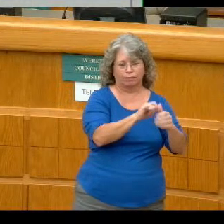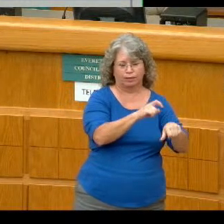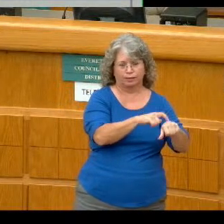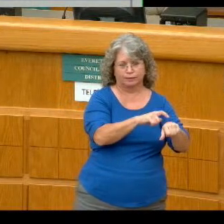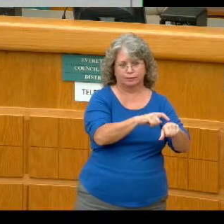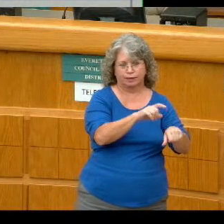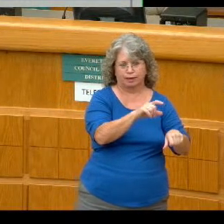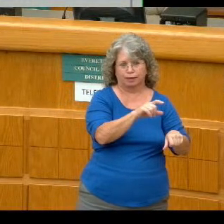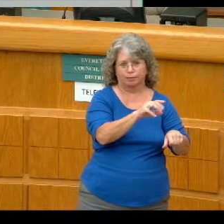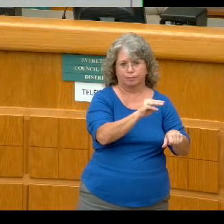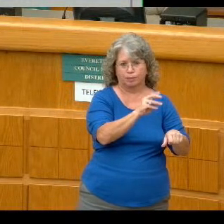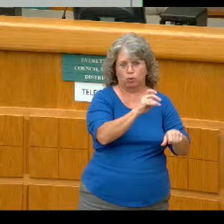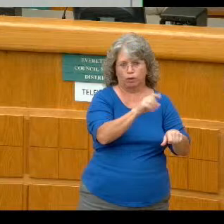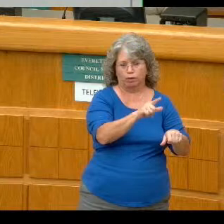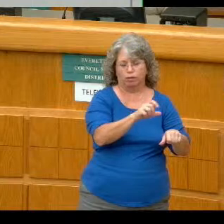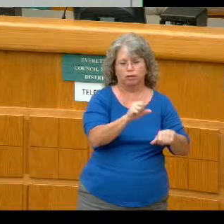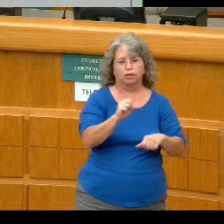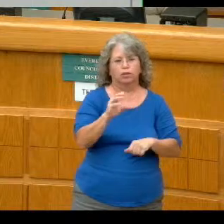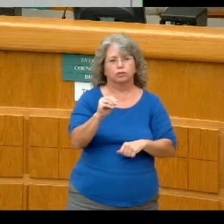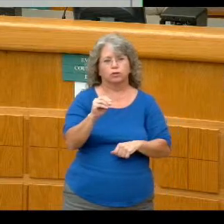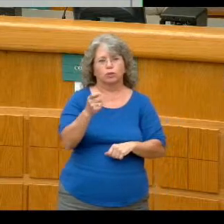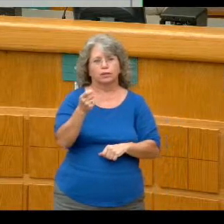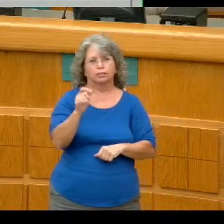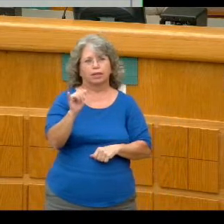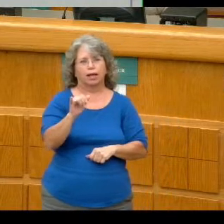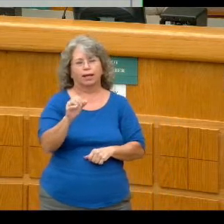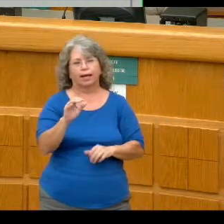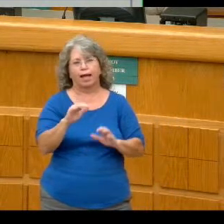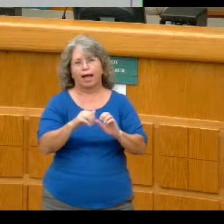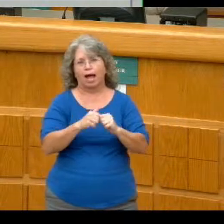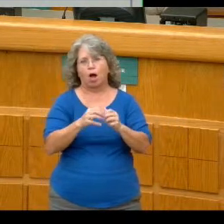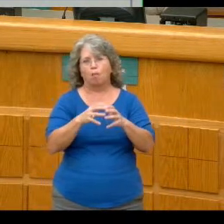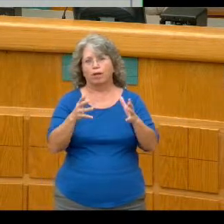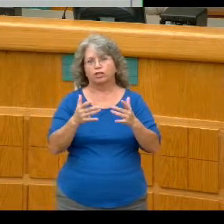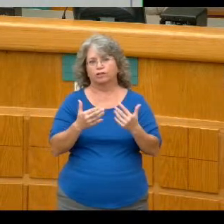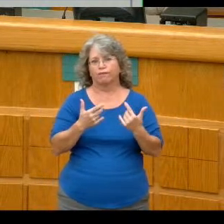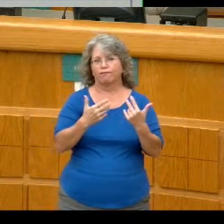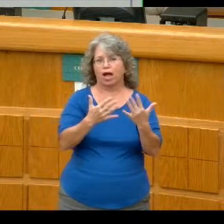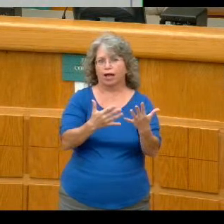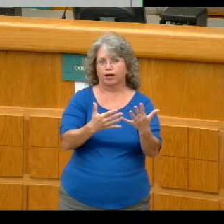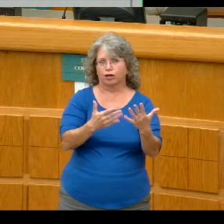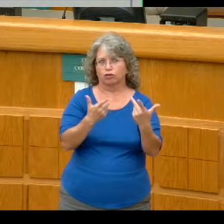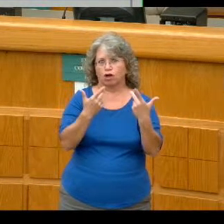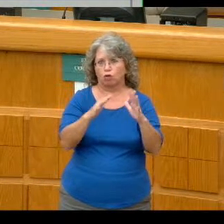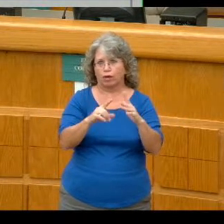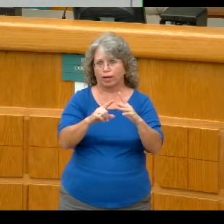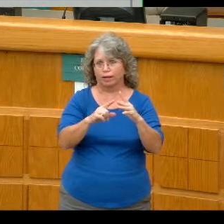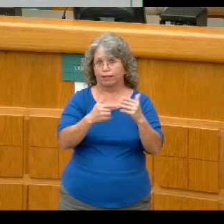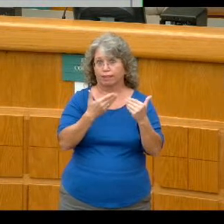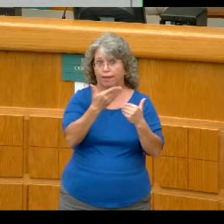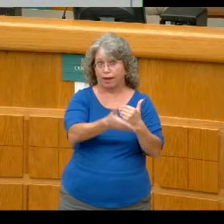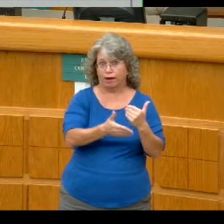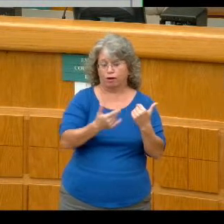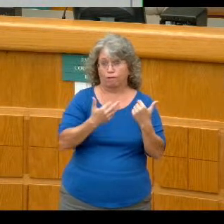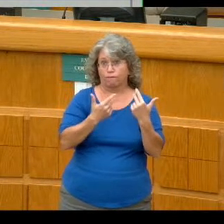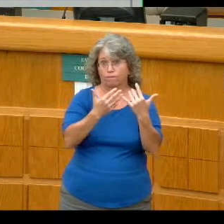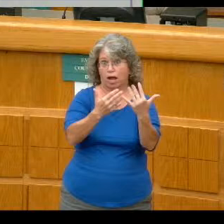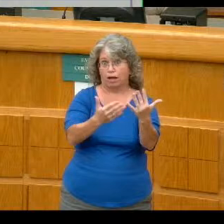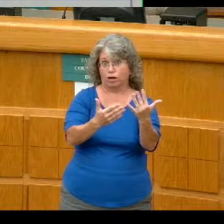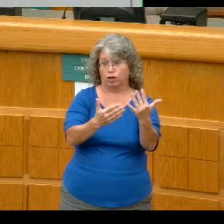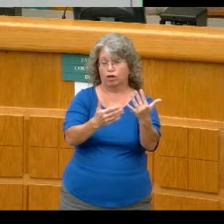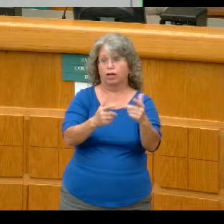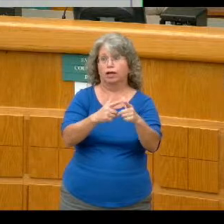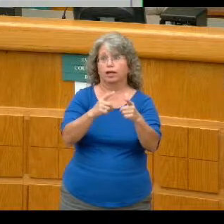weekend. And so it's kind of like how much fire is already burning when the conditions become good for fire